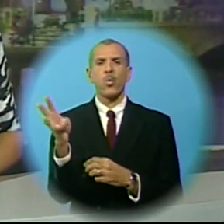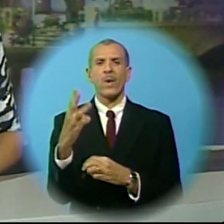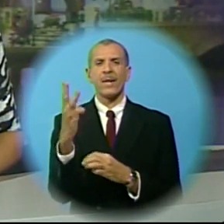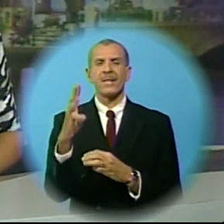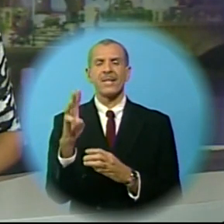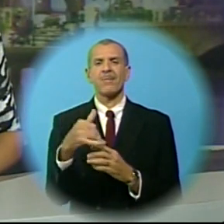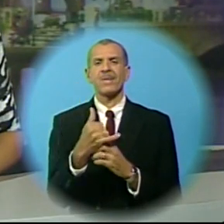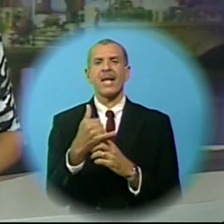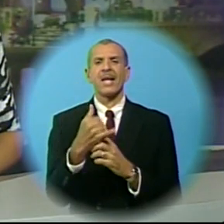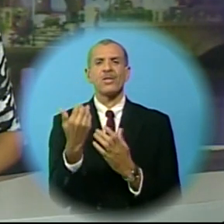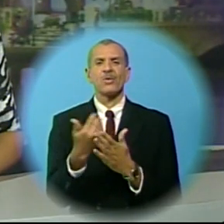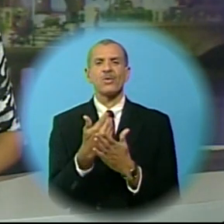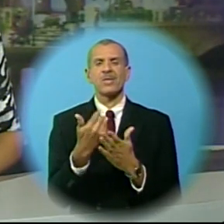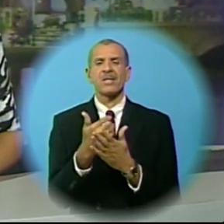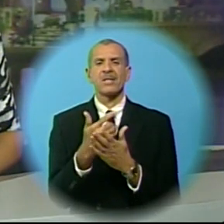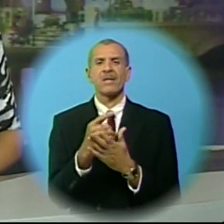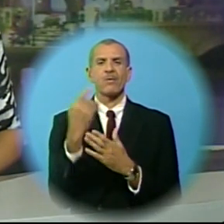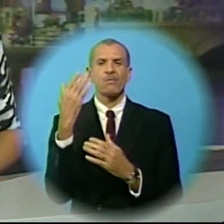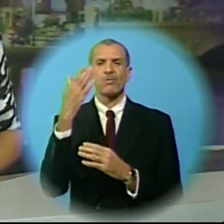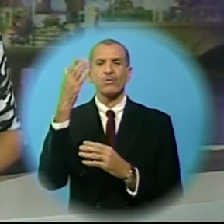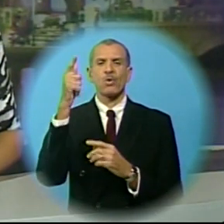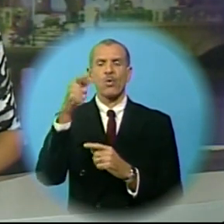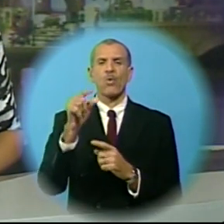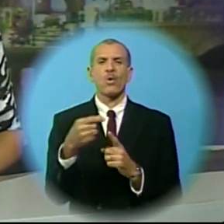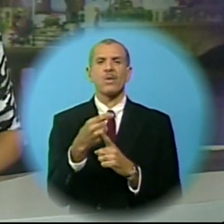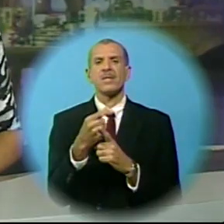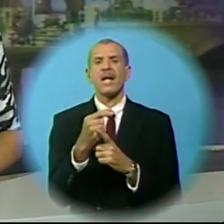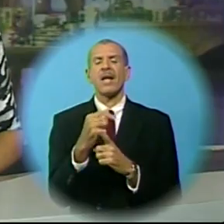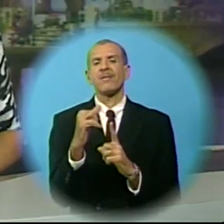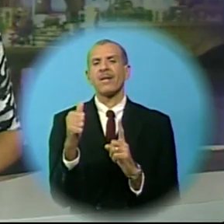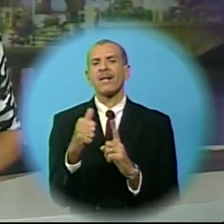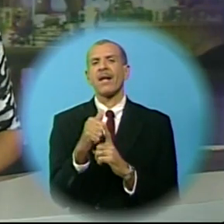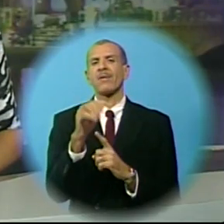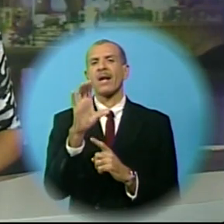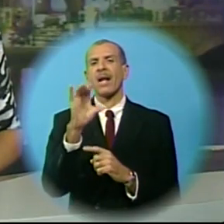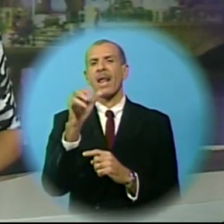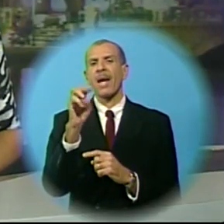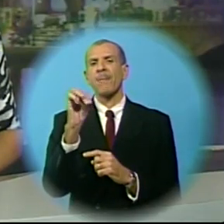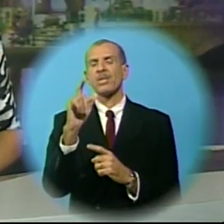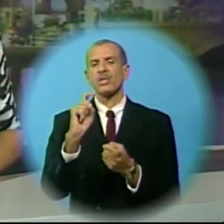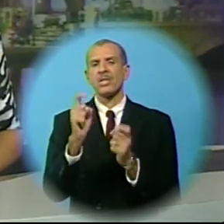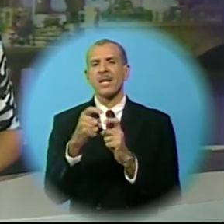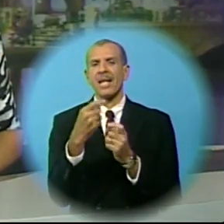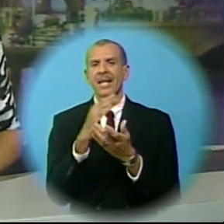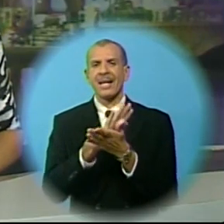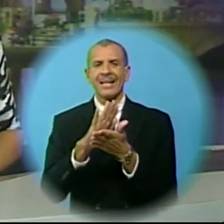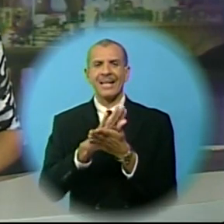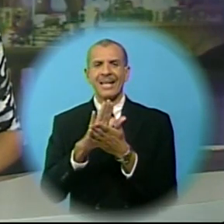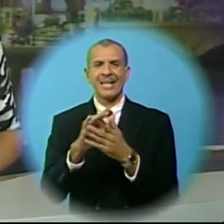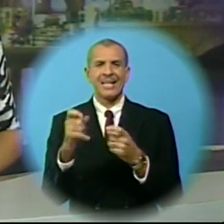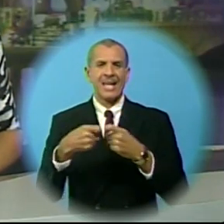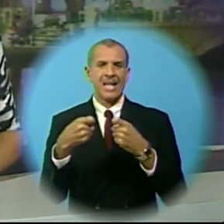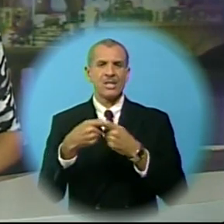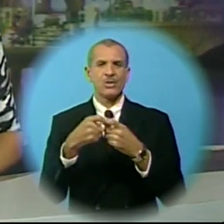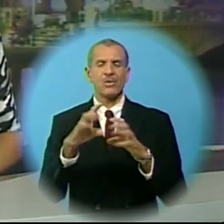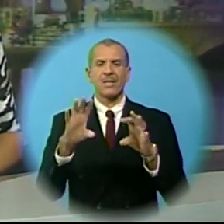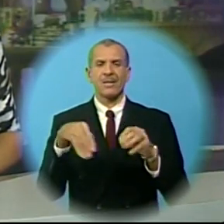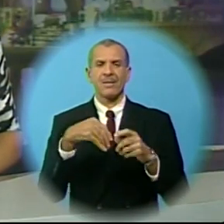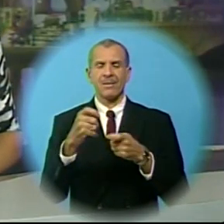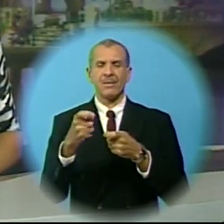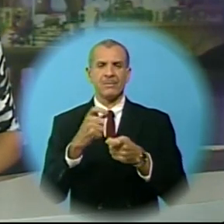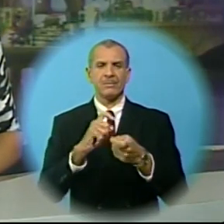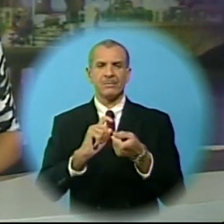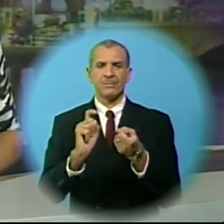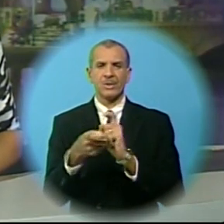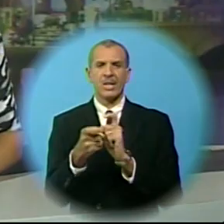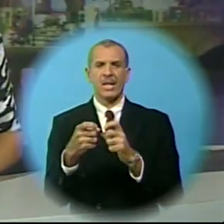Embassy's latest project to further its goals of mitigating the impact of climate change and promoting clean energy through adaptation initiatives